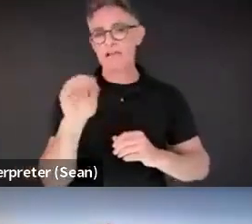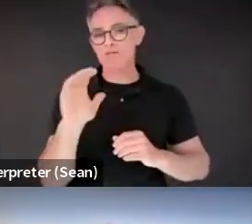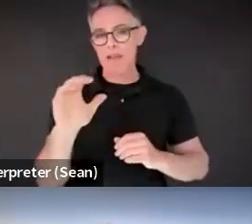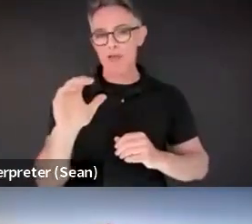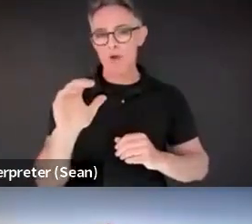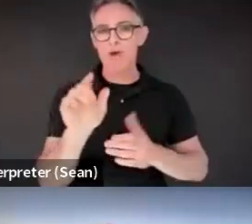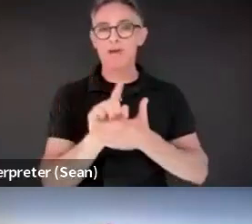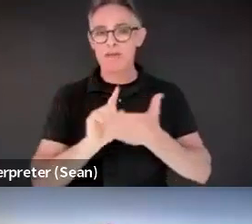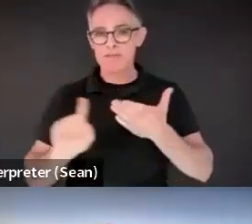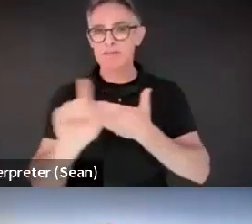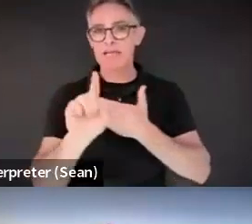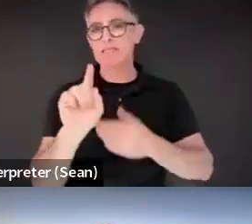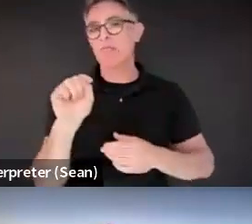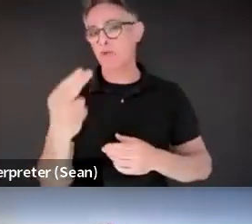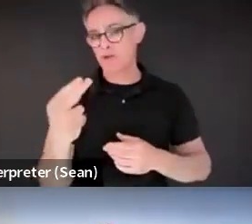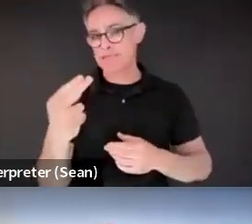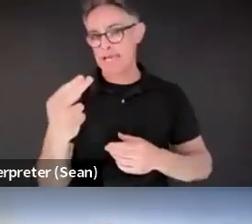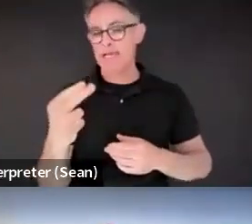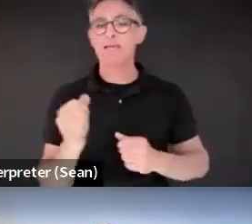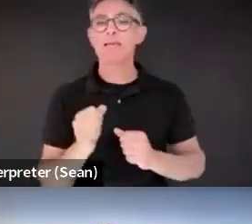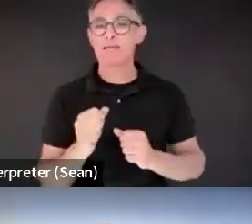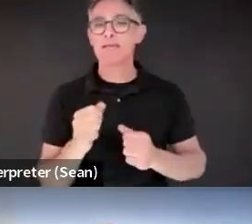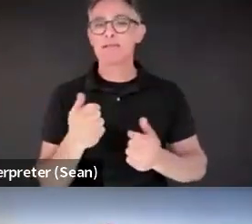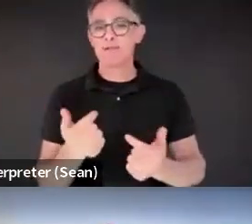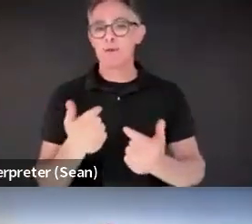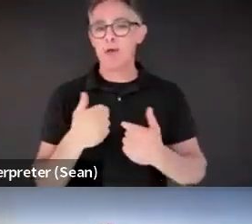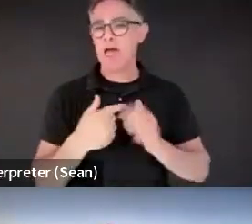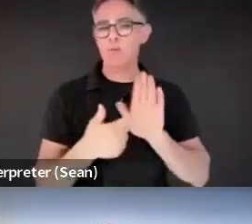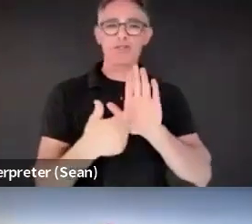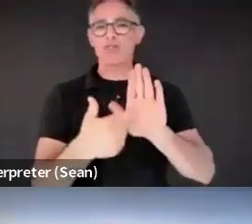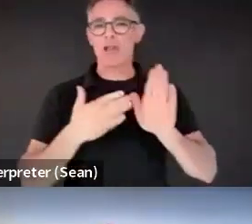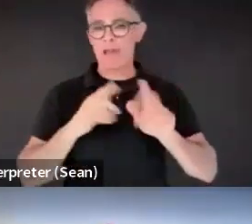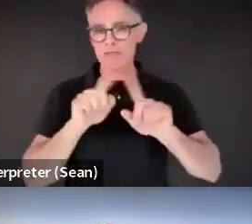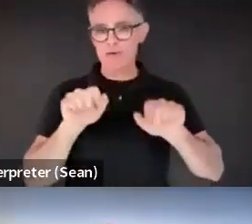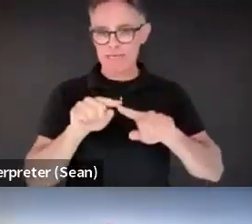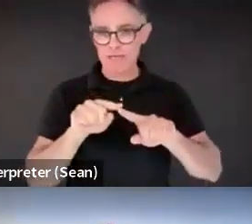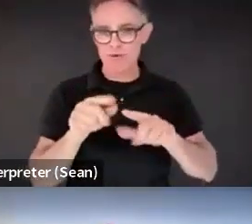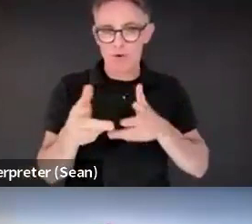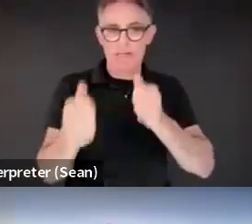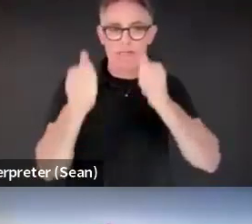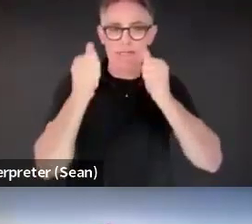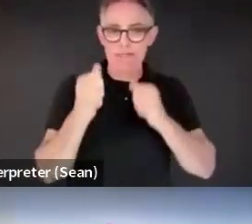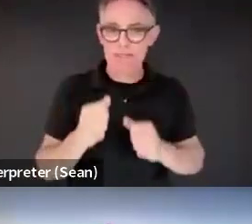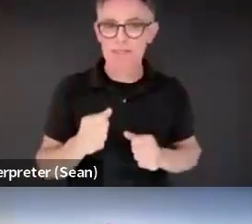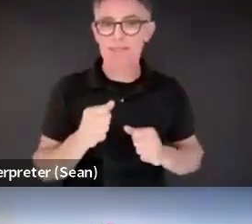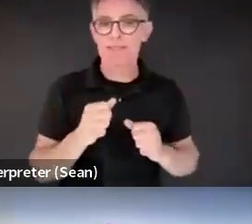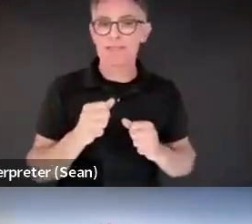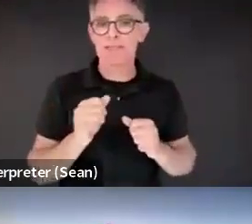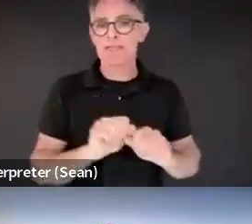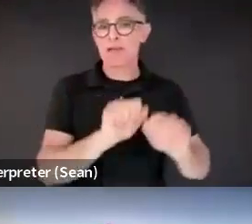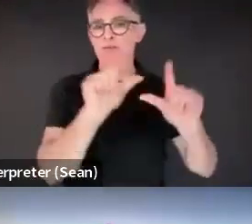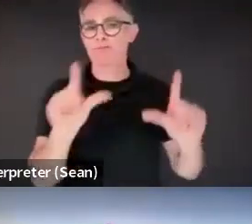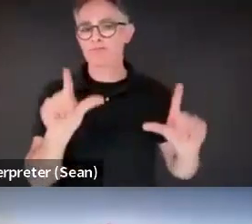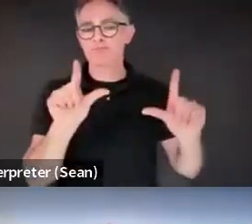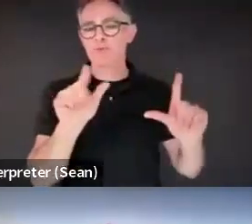next Thursday. So I'm going to share my screen real quickly, and I'm going to go to our